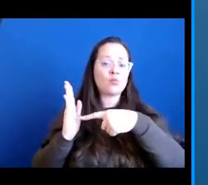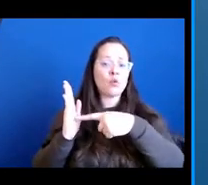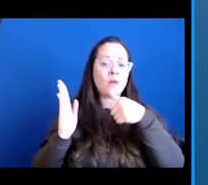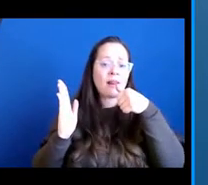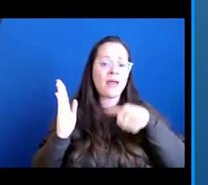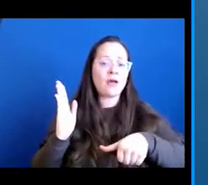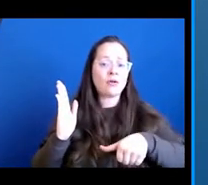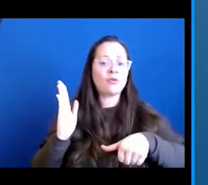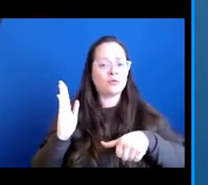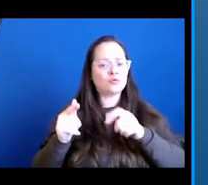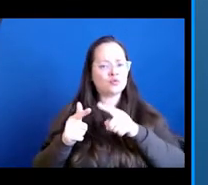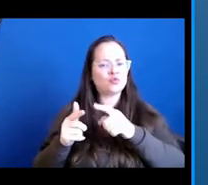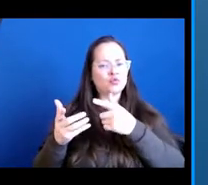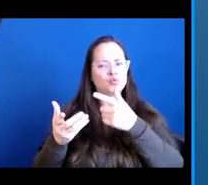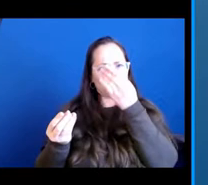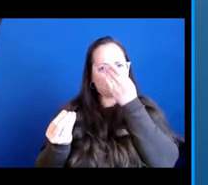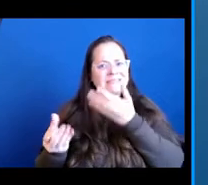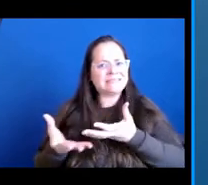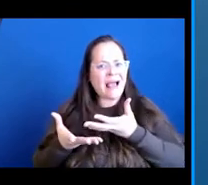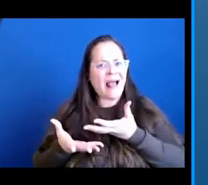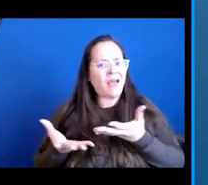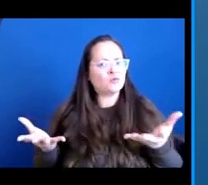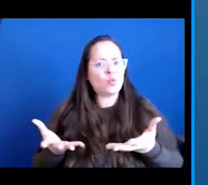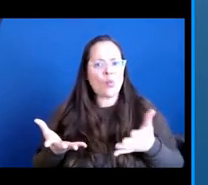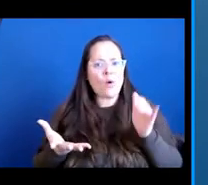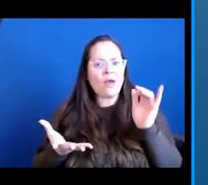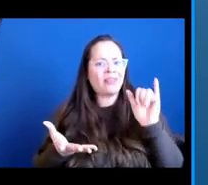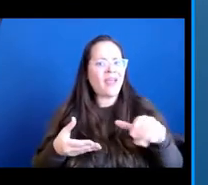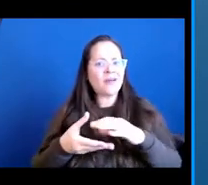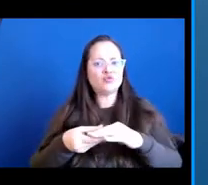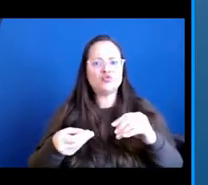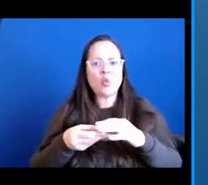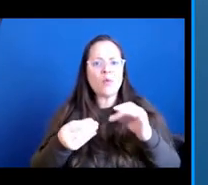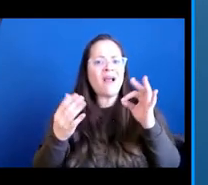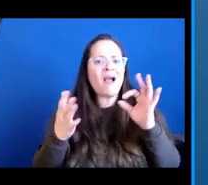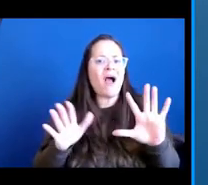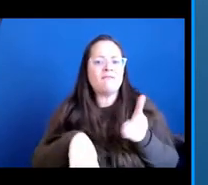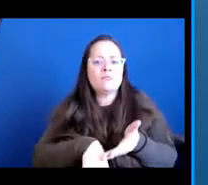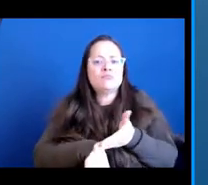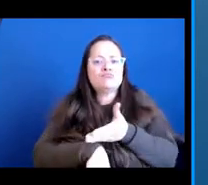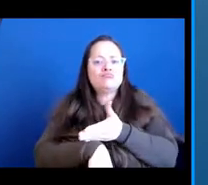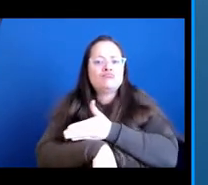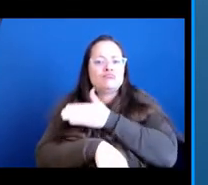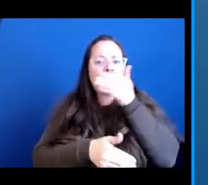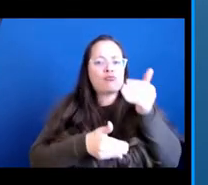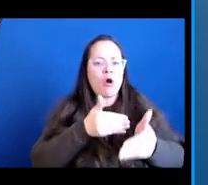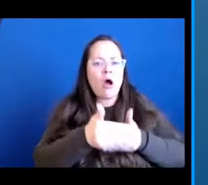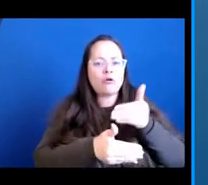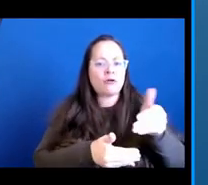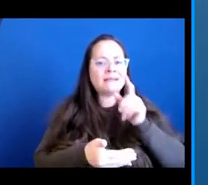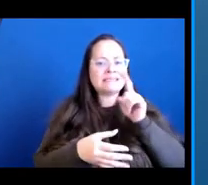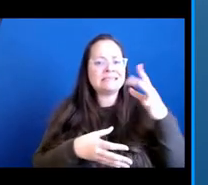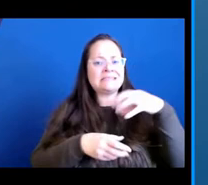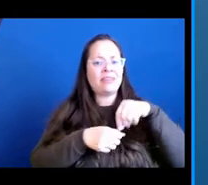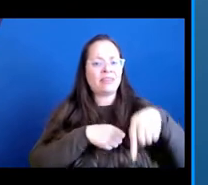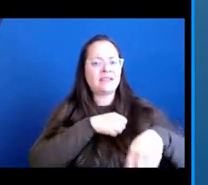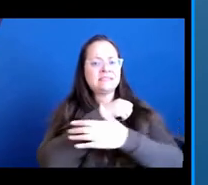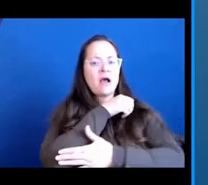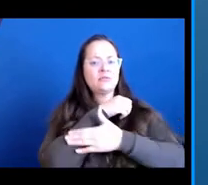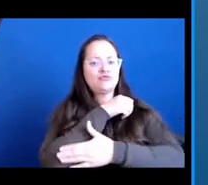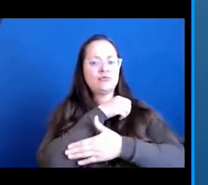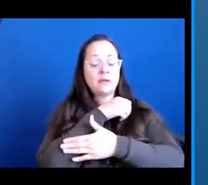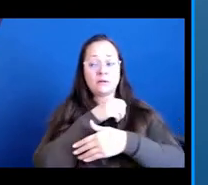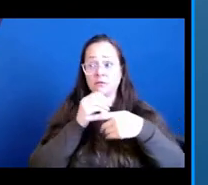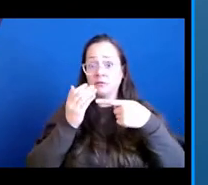of progress is in this country by by showing particularly in a period of time in this